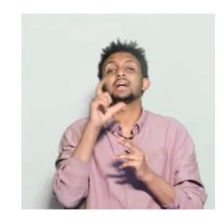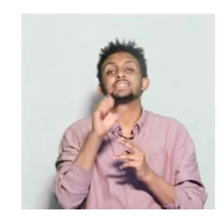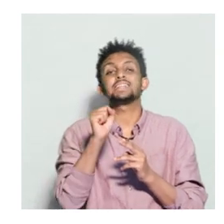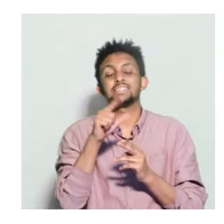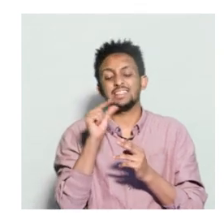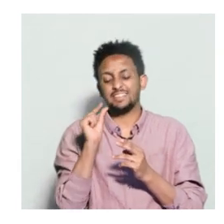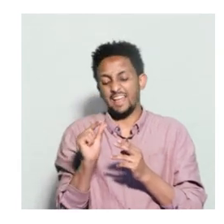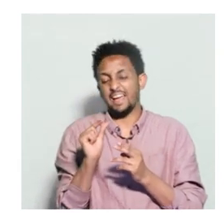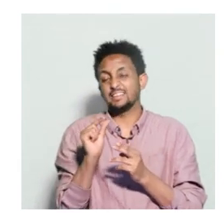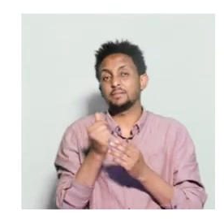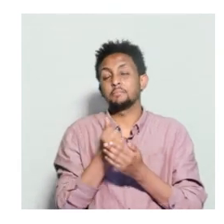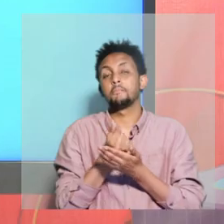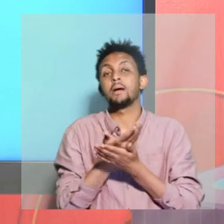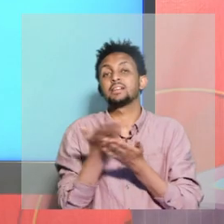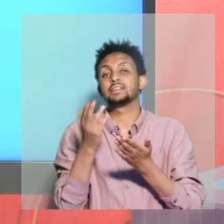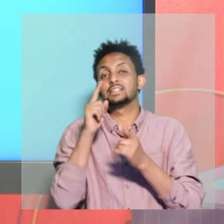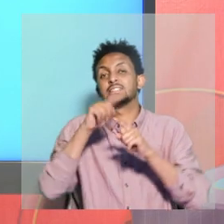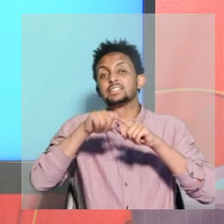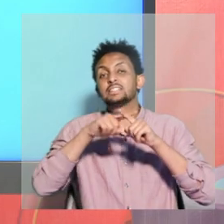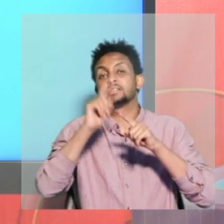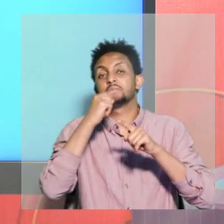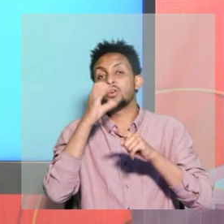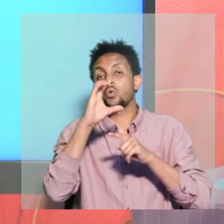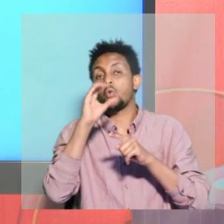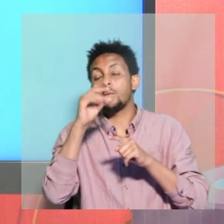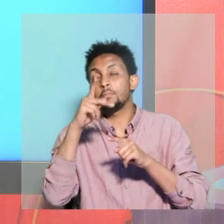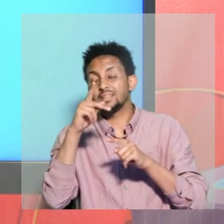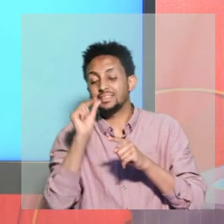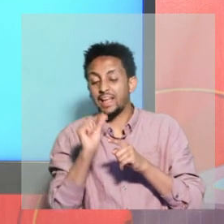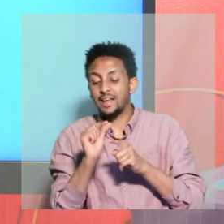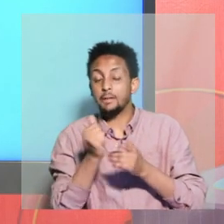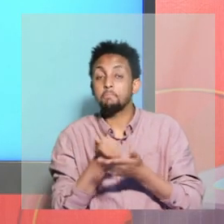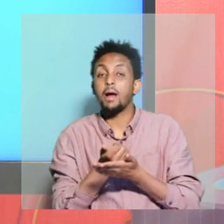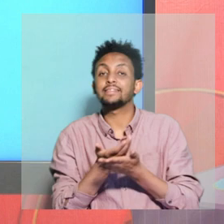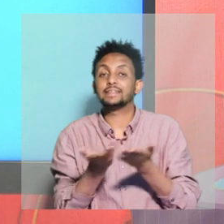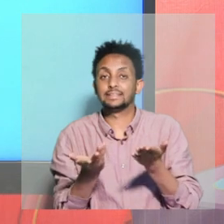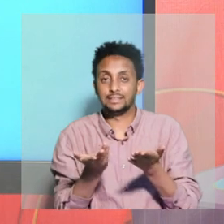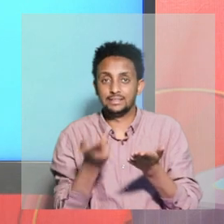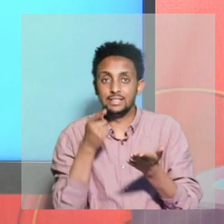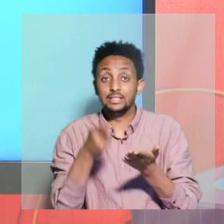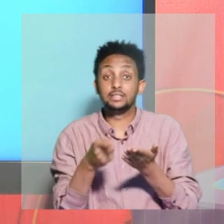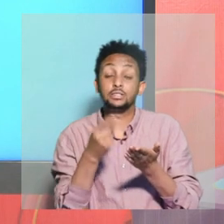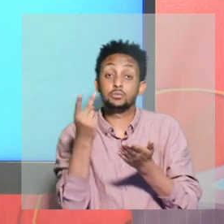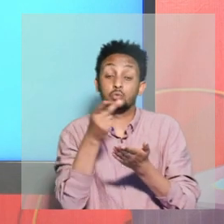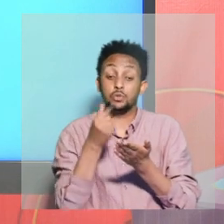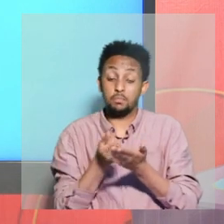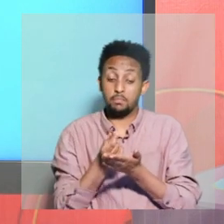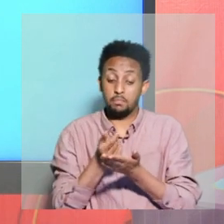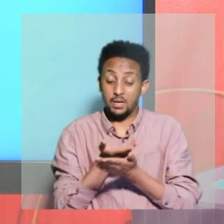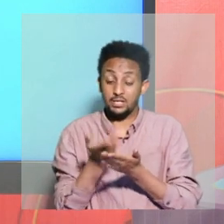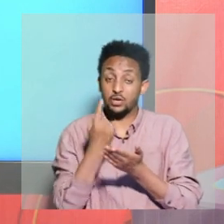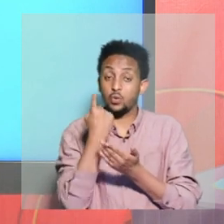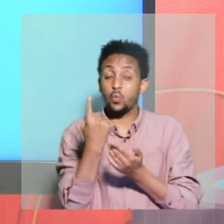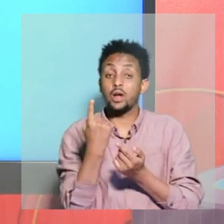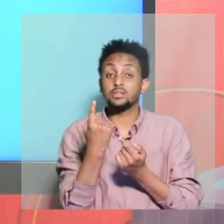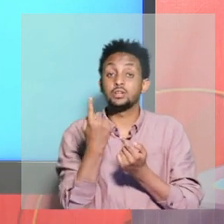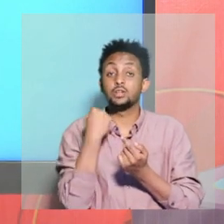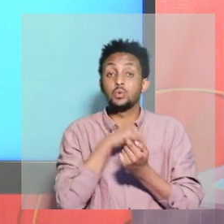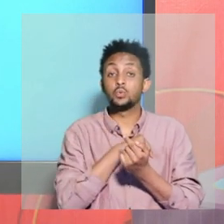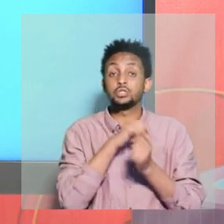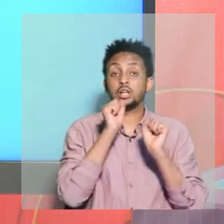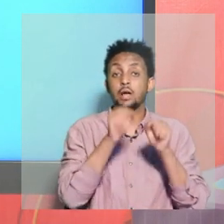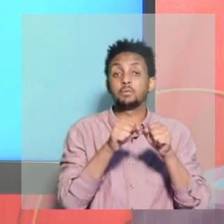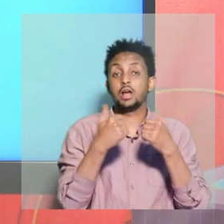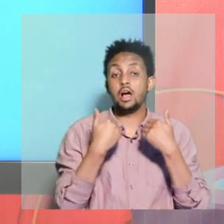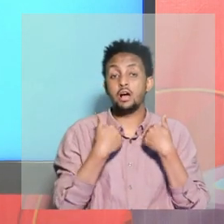Tiny particle, it means in Greeks, corpuscle means tiny particle. So that those particles are the one which enables